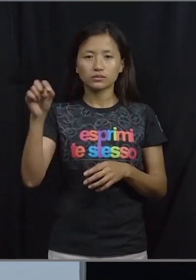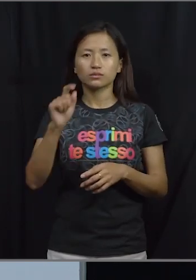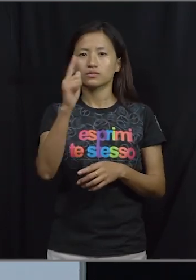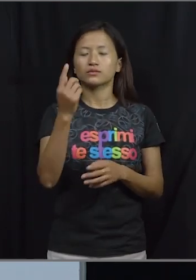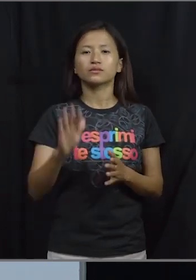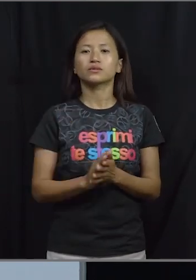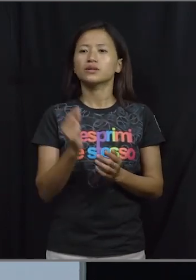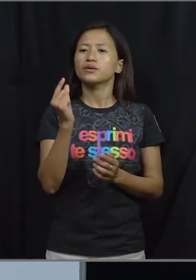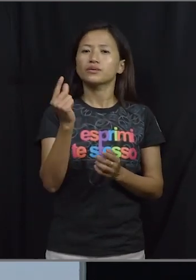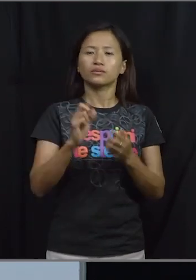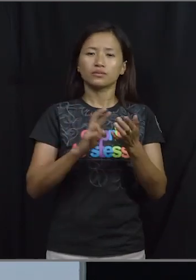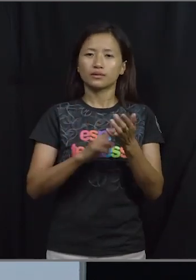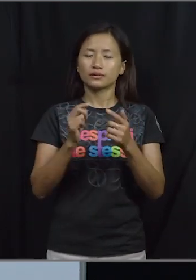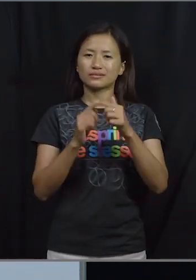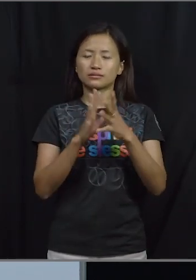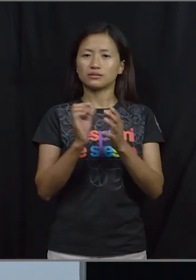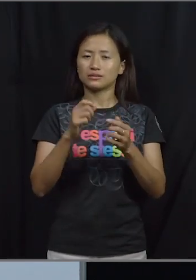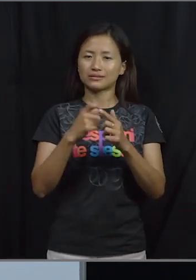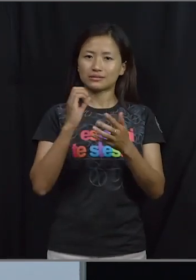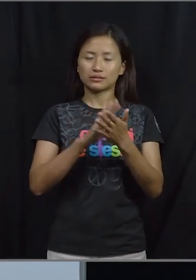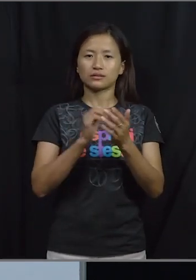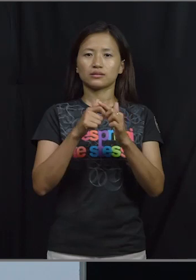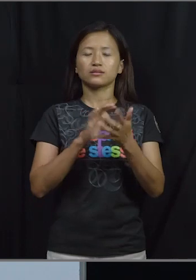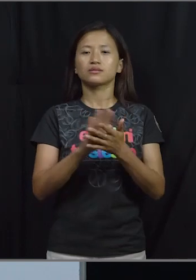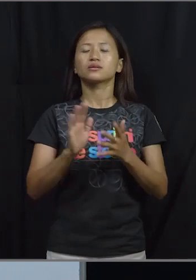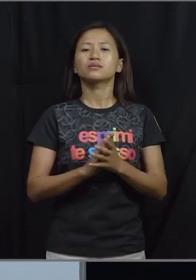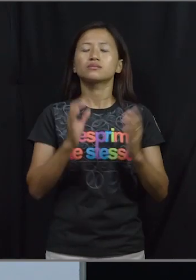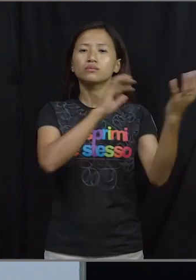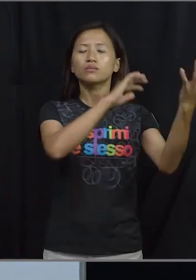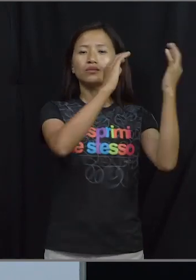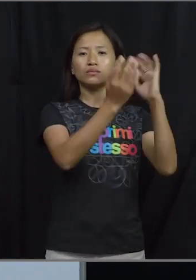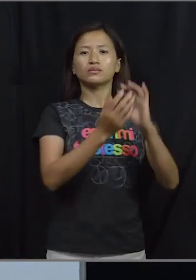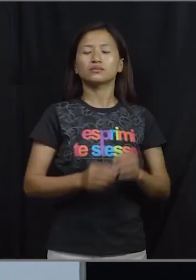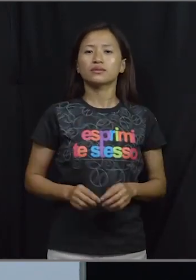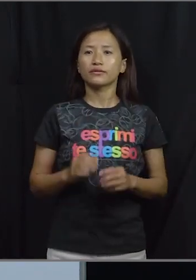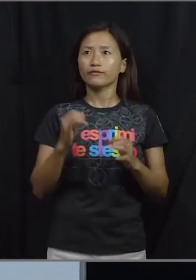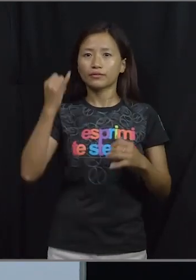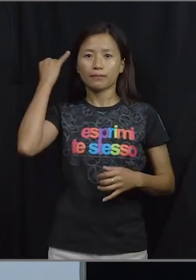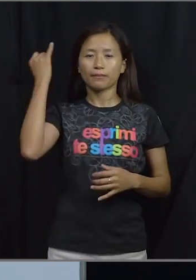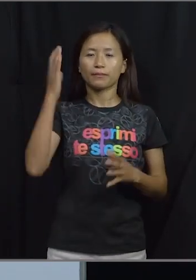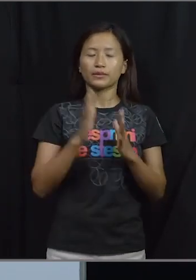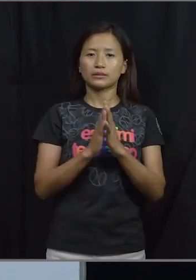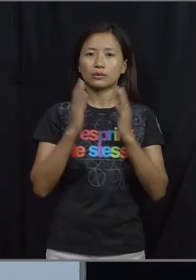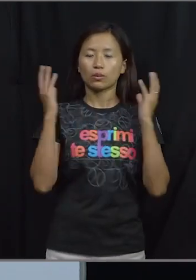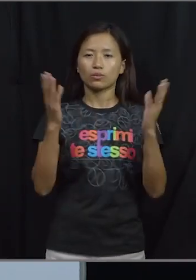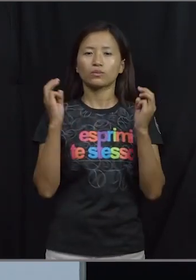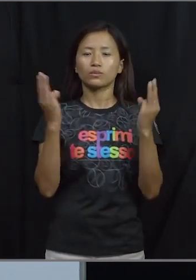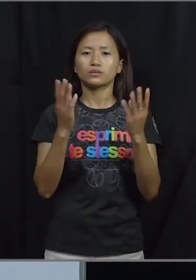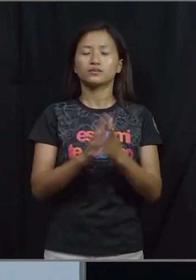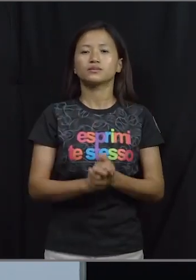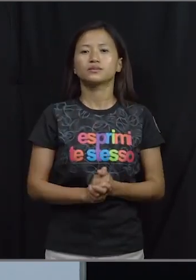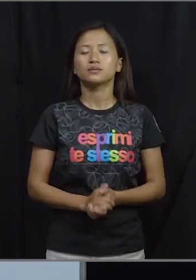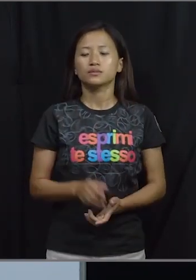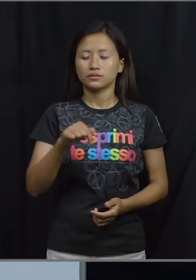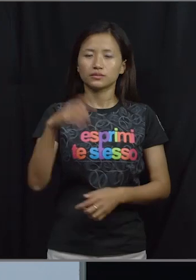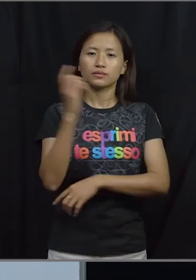other, we are unique, and there is no one like us in this world. It is very amazing, isn't it? So today